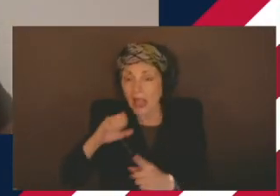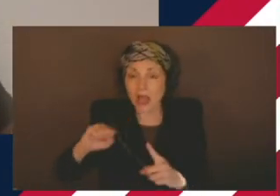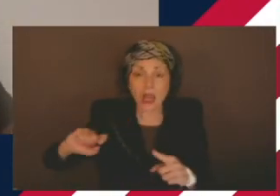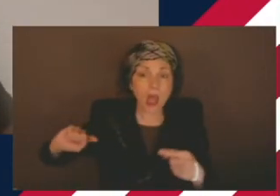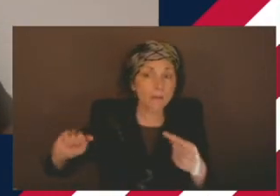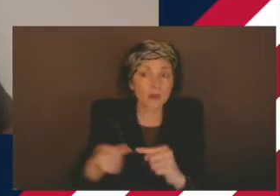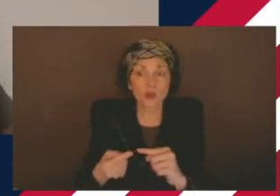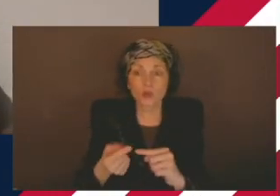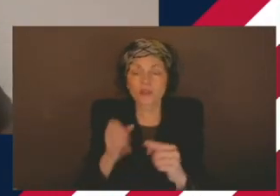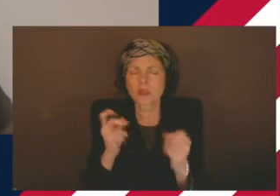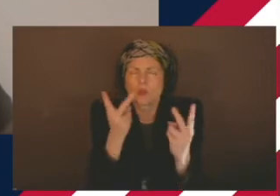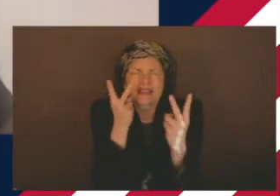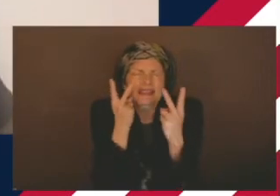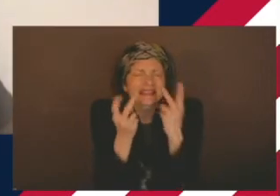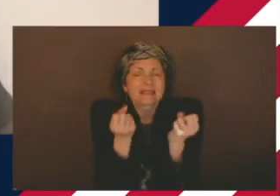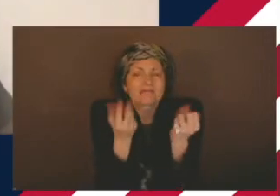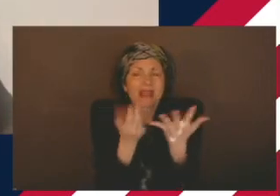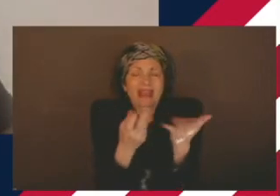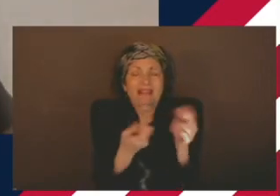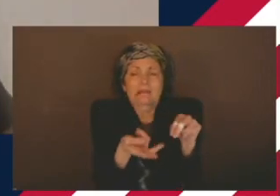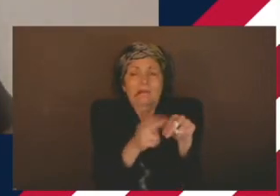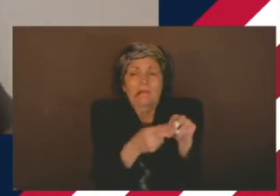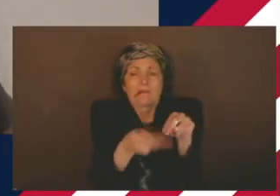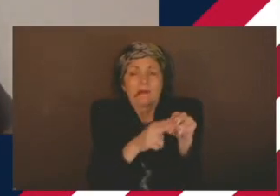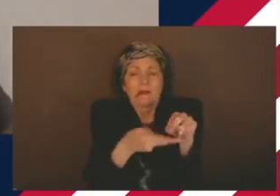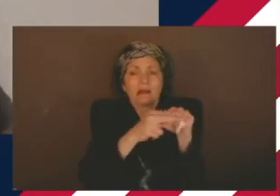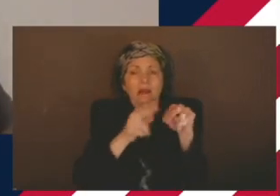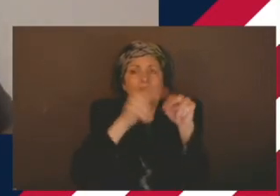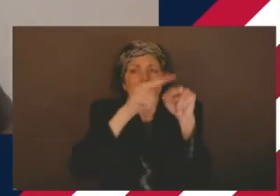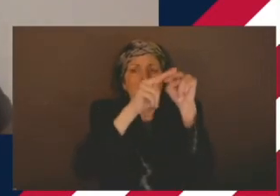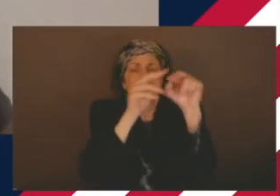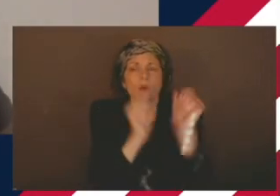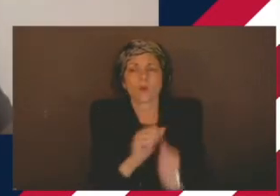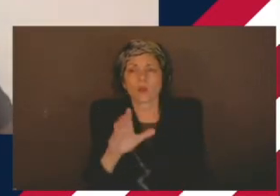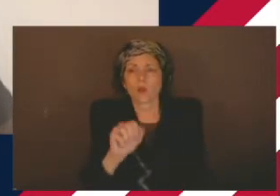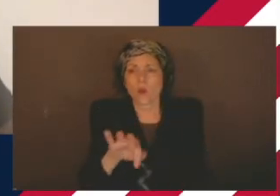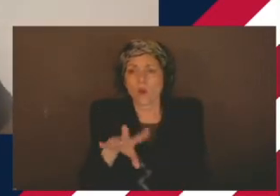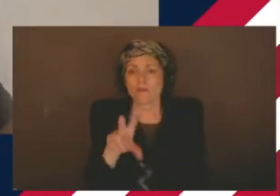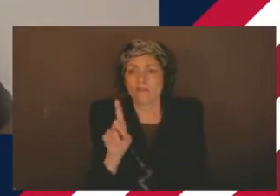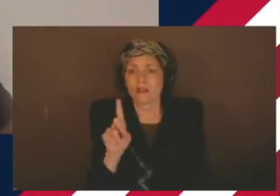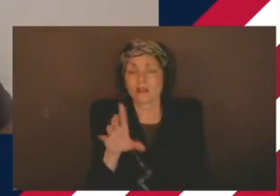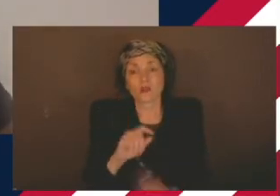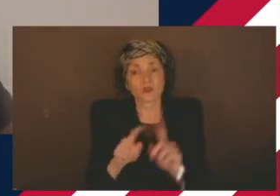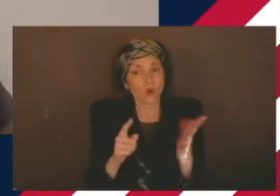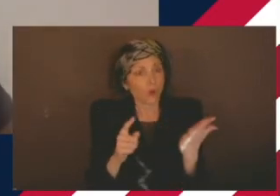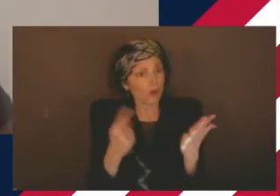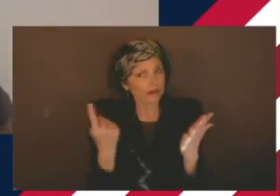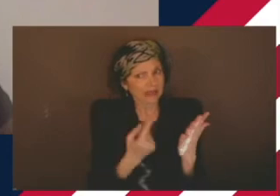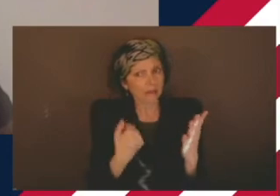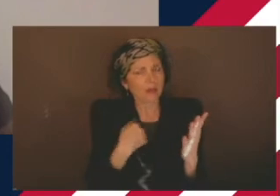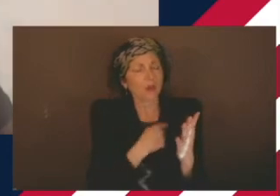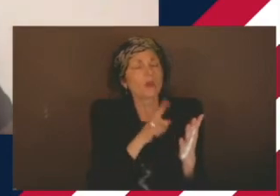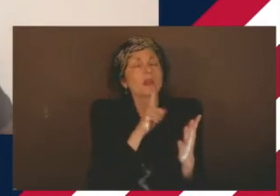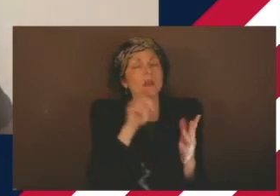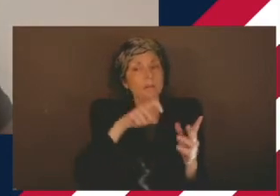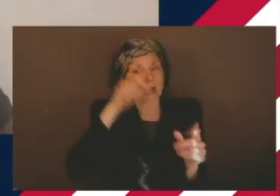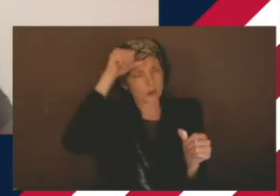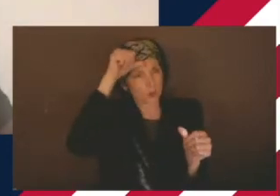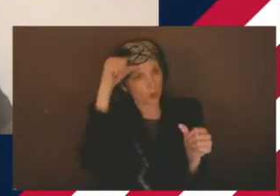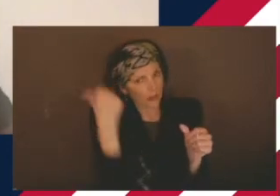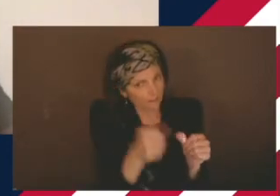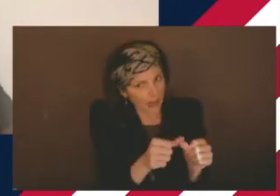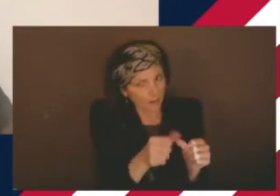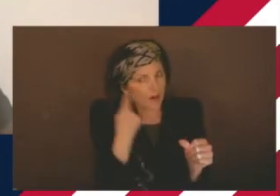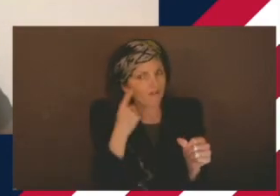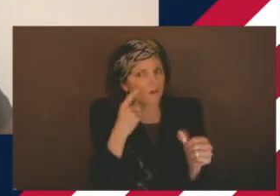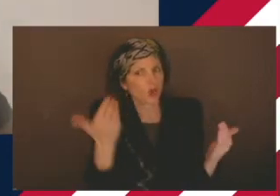board as it relates to abuse. And so one of the things that really needs to be at the forefront of our upcoming administration, which I know Joe Biden